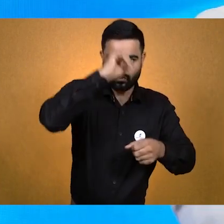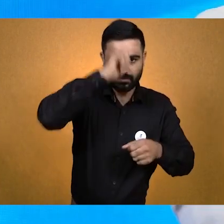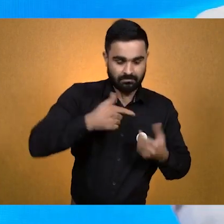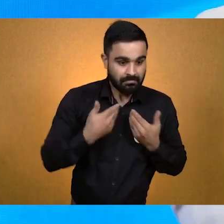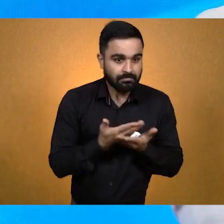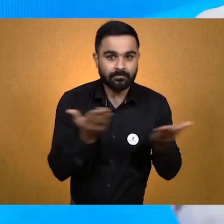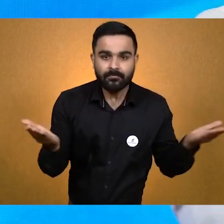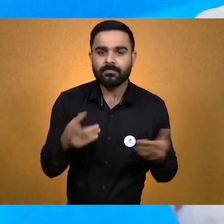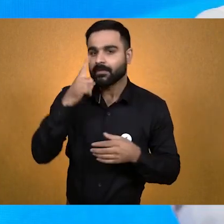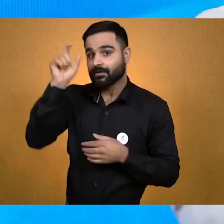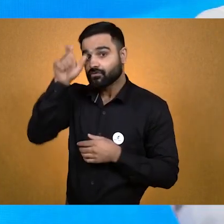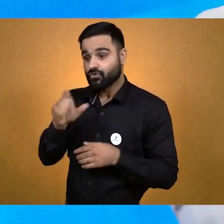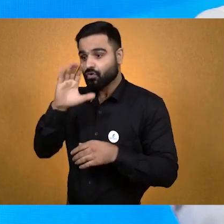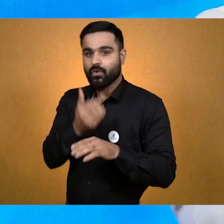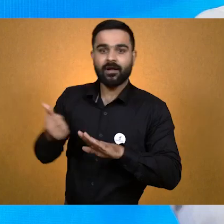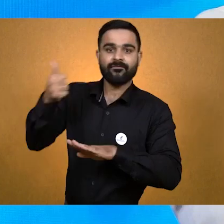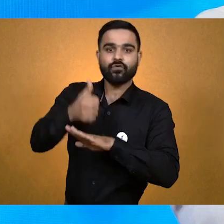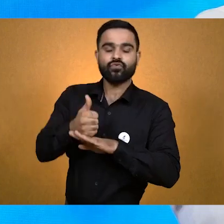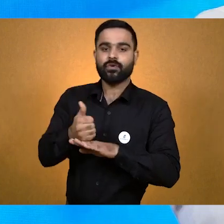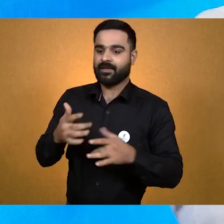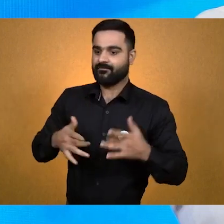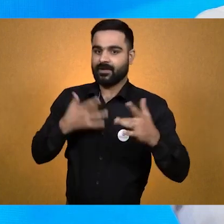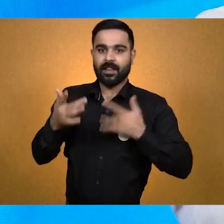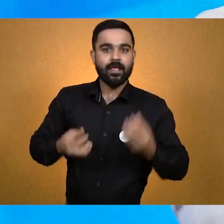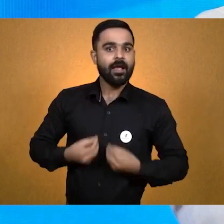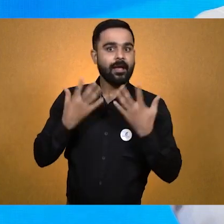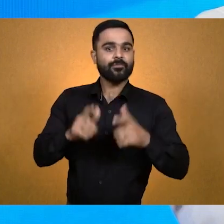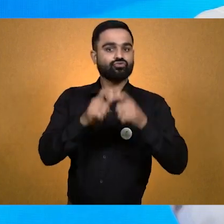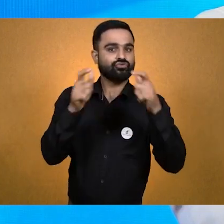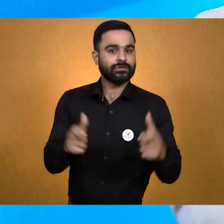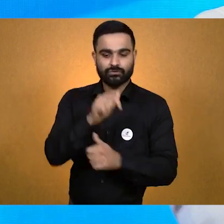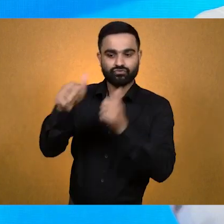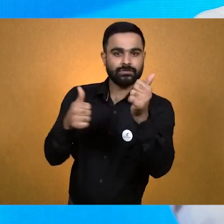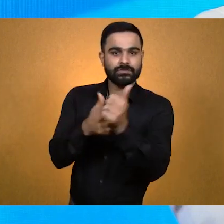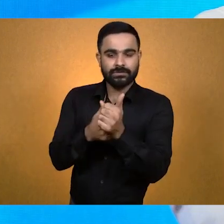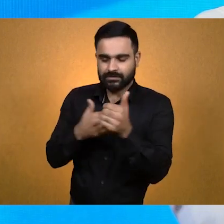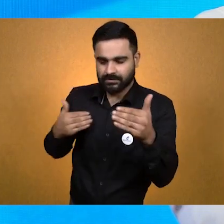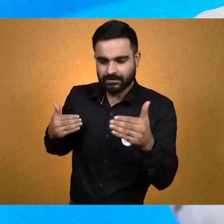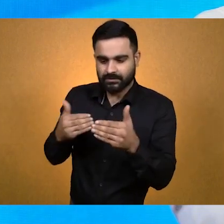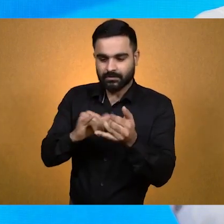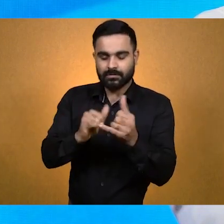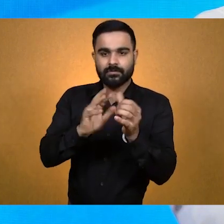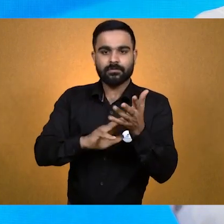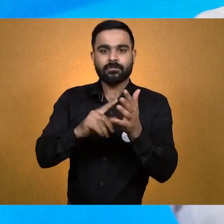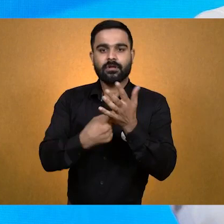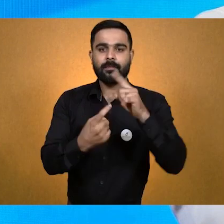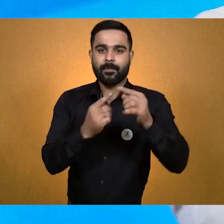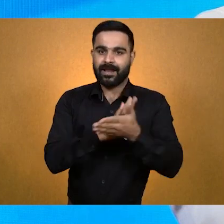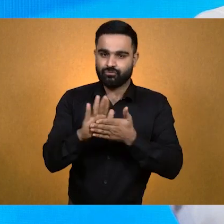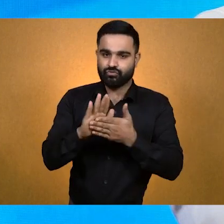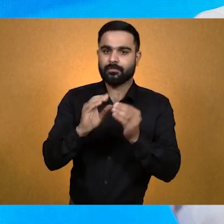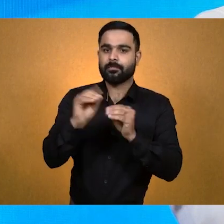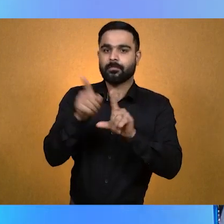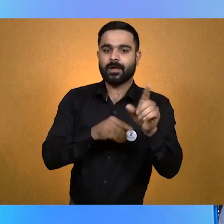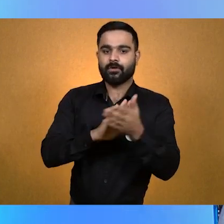of us. She's also the co-founder of Wheeling Happiness Foundation, which has been associated closely with the Samarth by Hyundai partnership